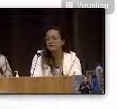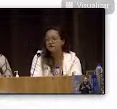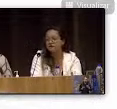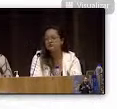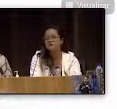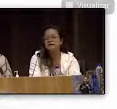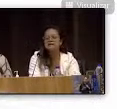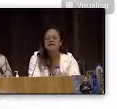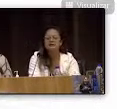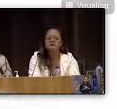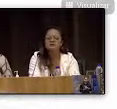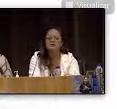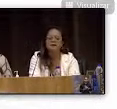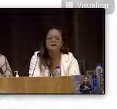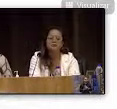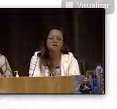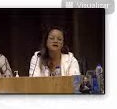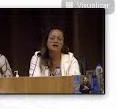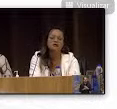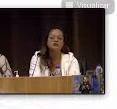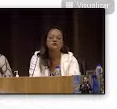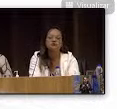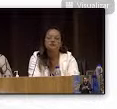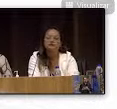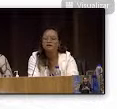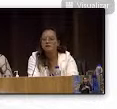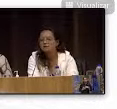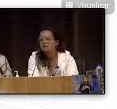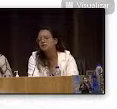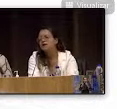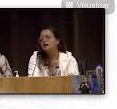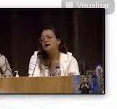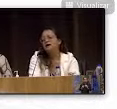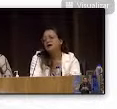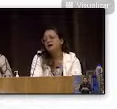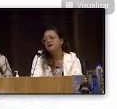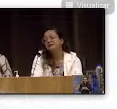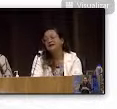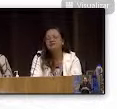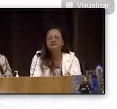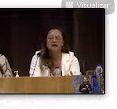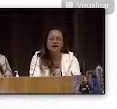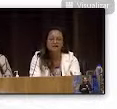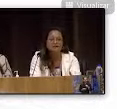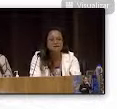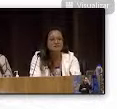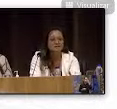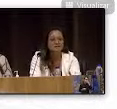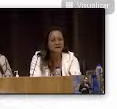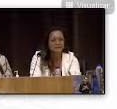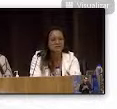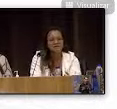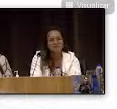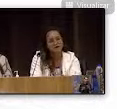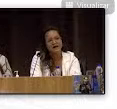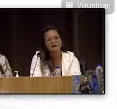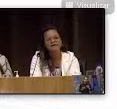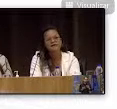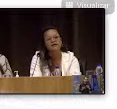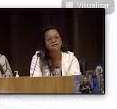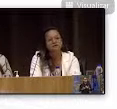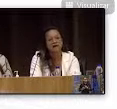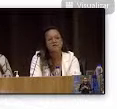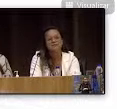goes above other endings, and this to justify the gravity of these